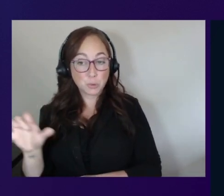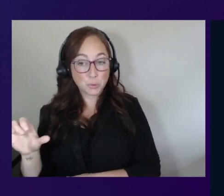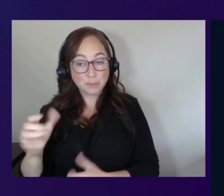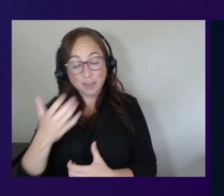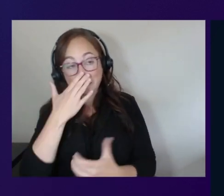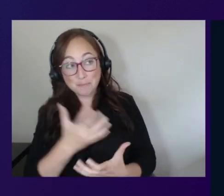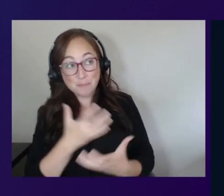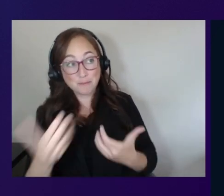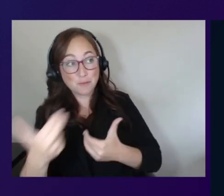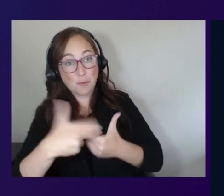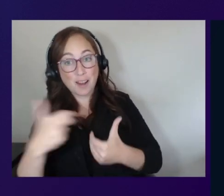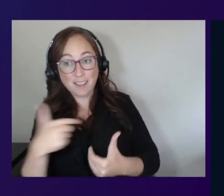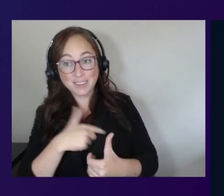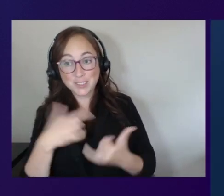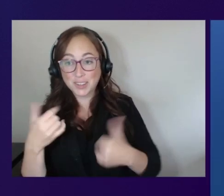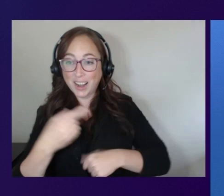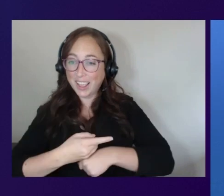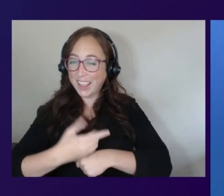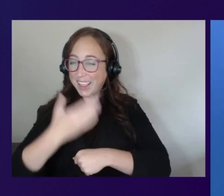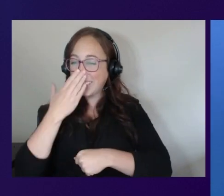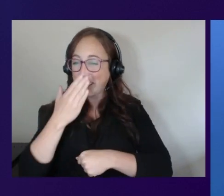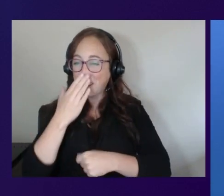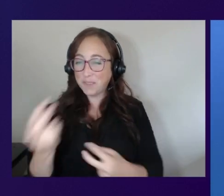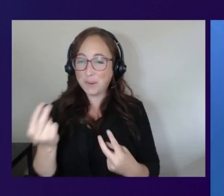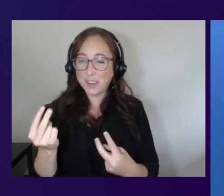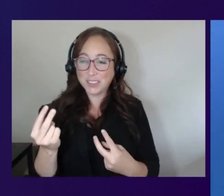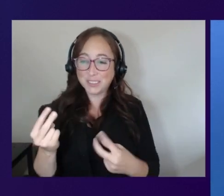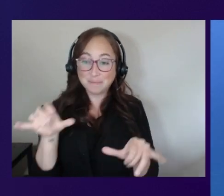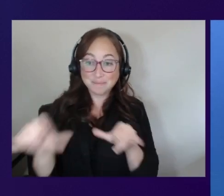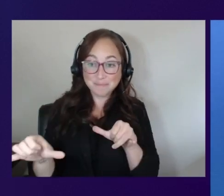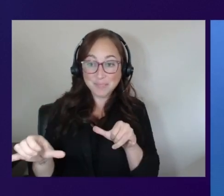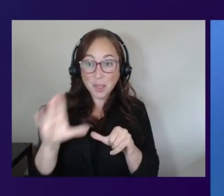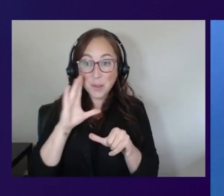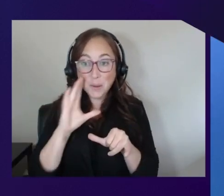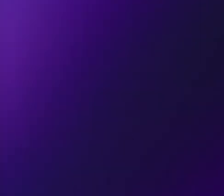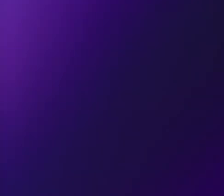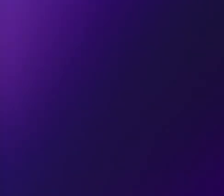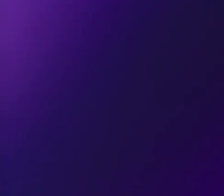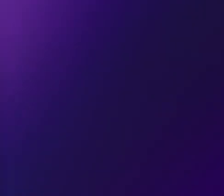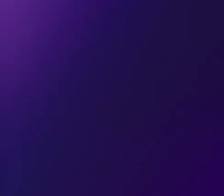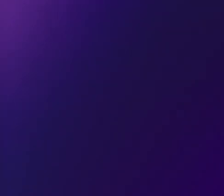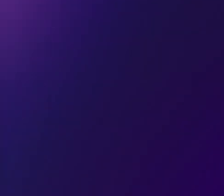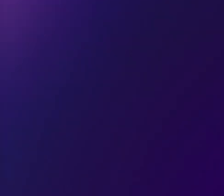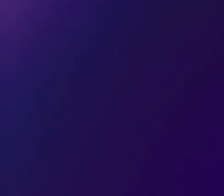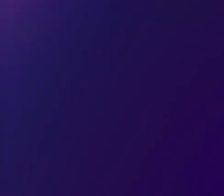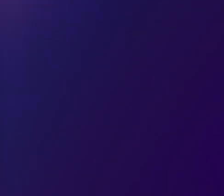us today, Ariel. And thank you for watching. Stick around because we're going to be back with more in just a minute.